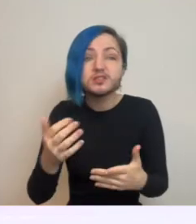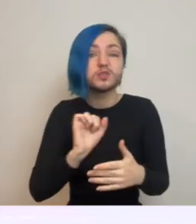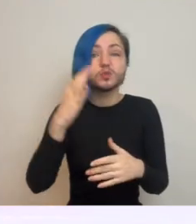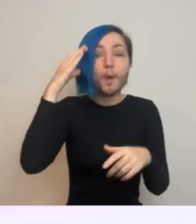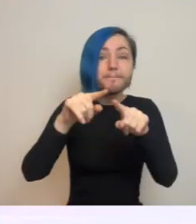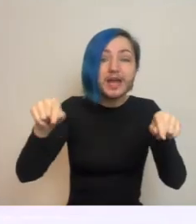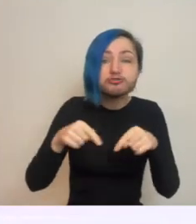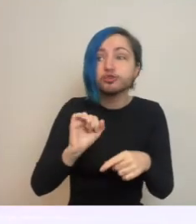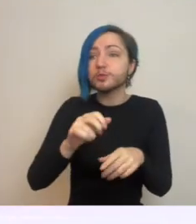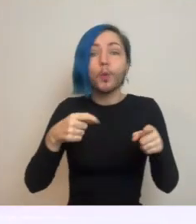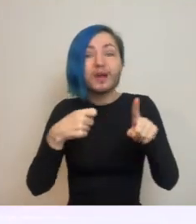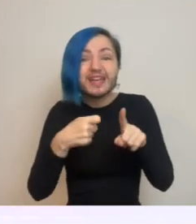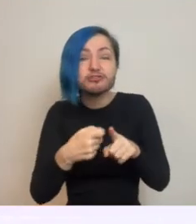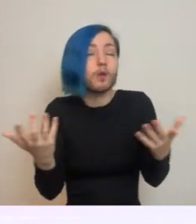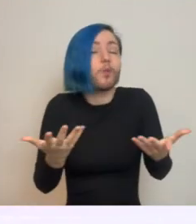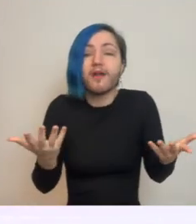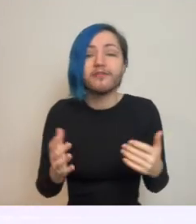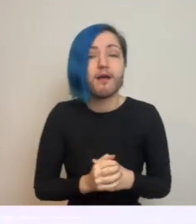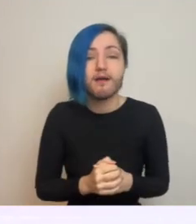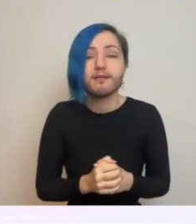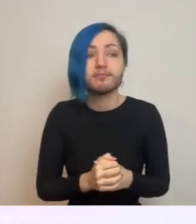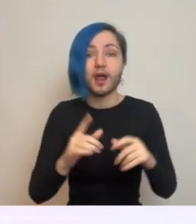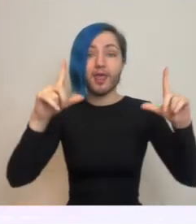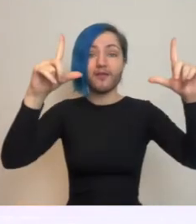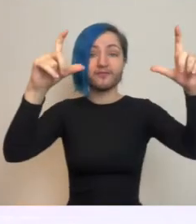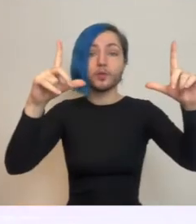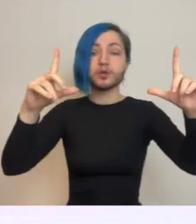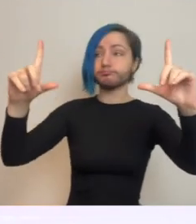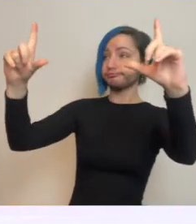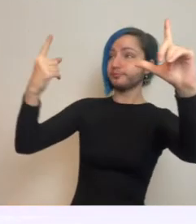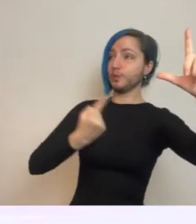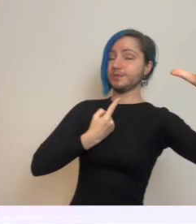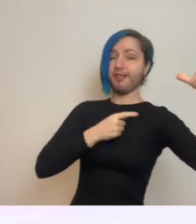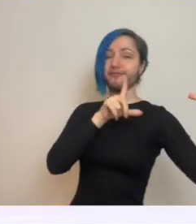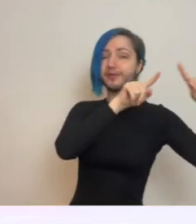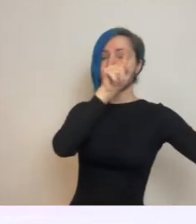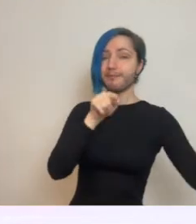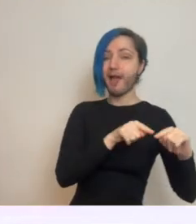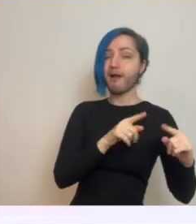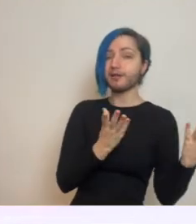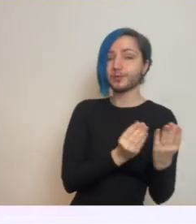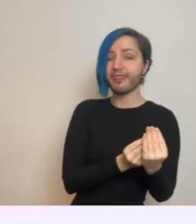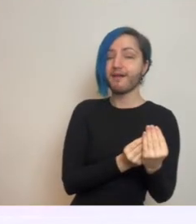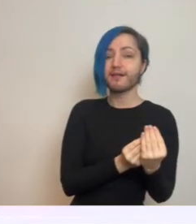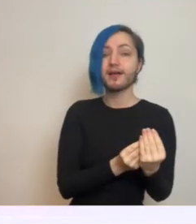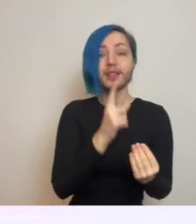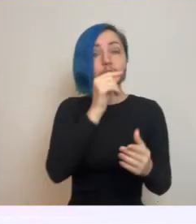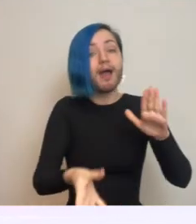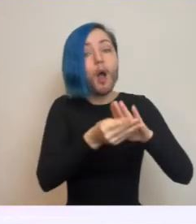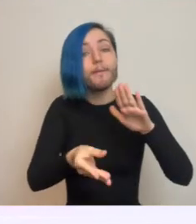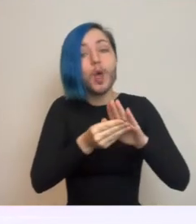in your bedroom or in your kitchen or wherever you would like, and take a photograph of yourself with these. And I believe that they can